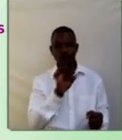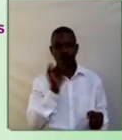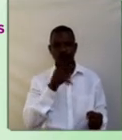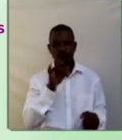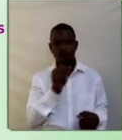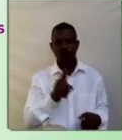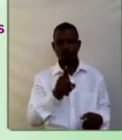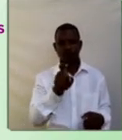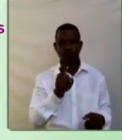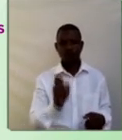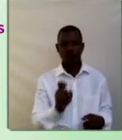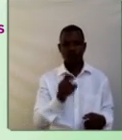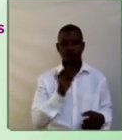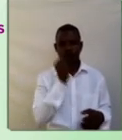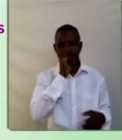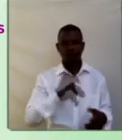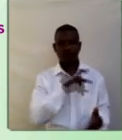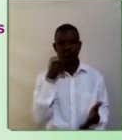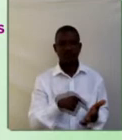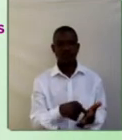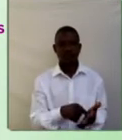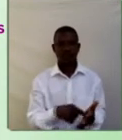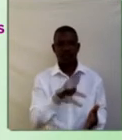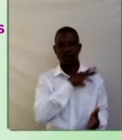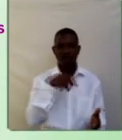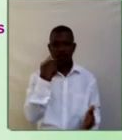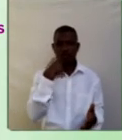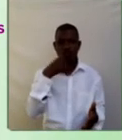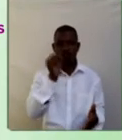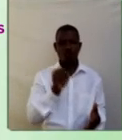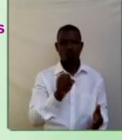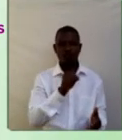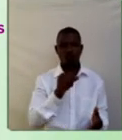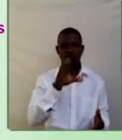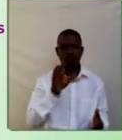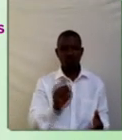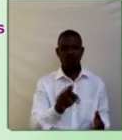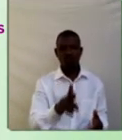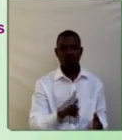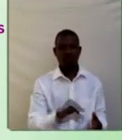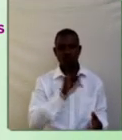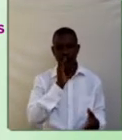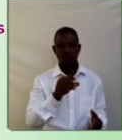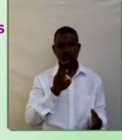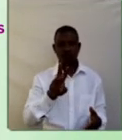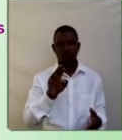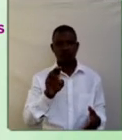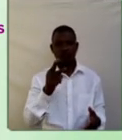WHO apostrophe S, is this, and whose car is this,